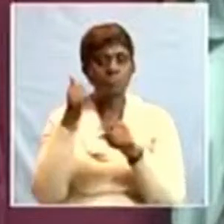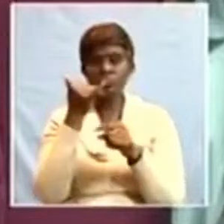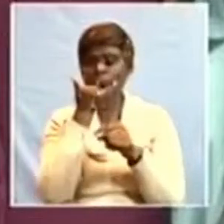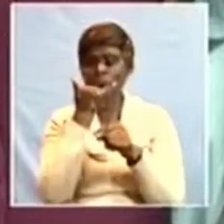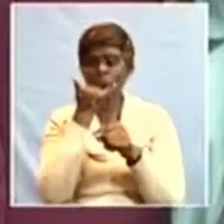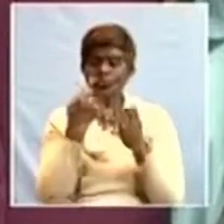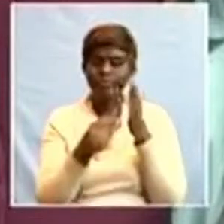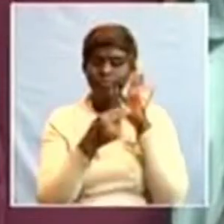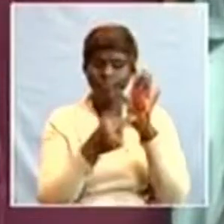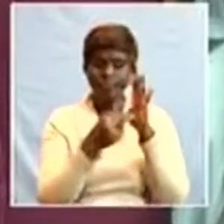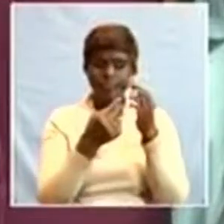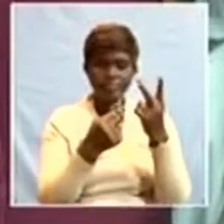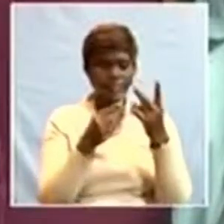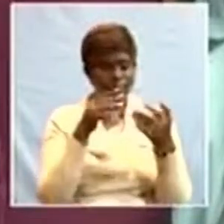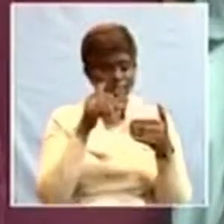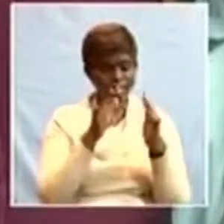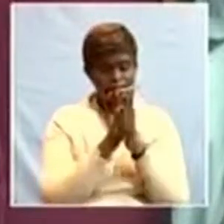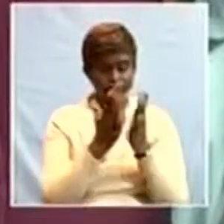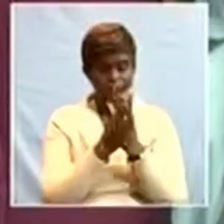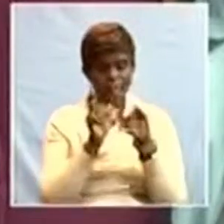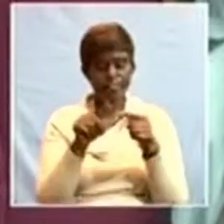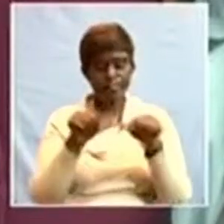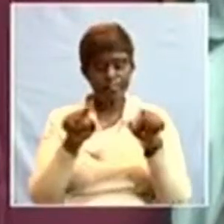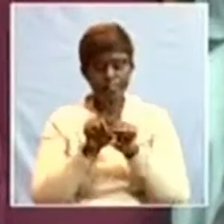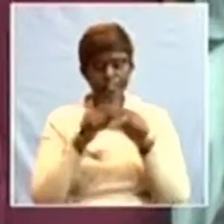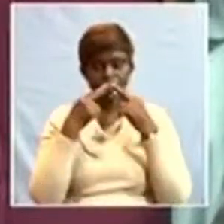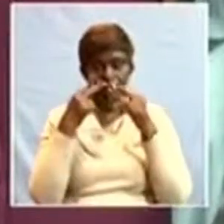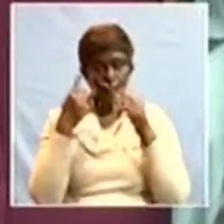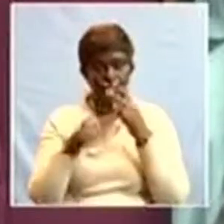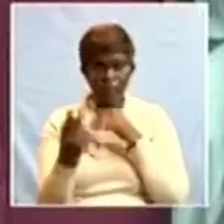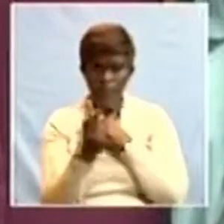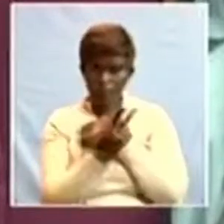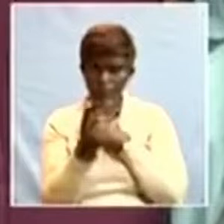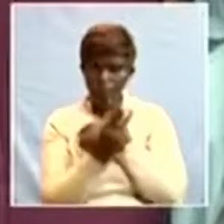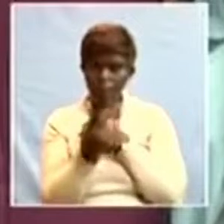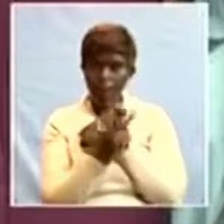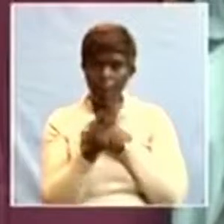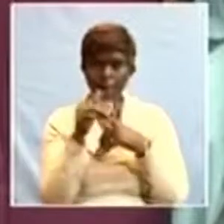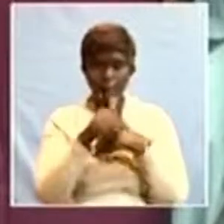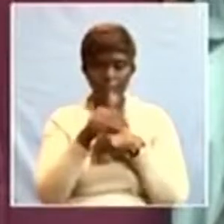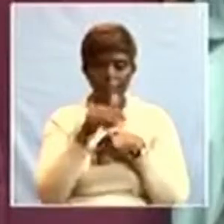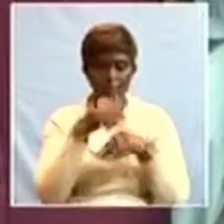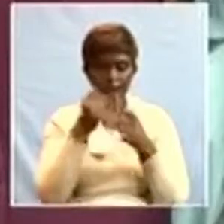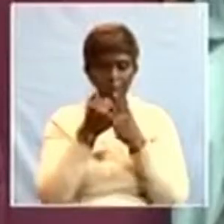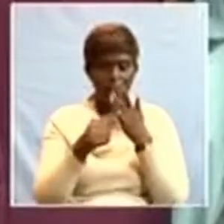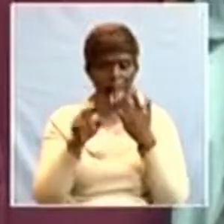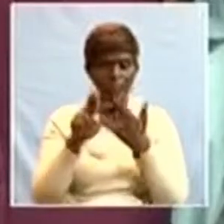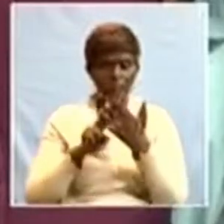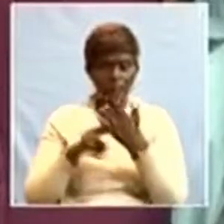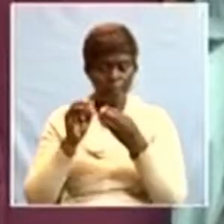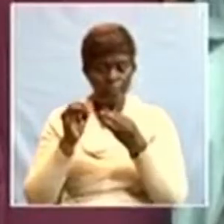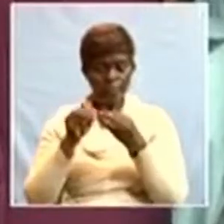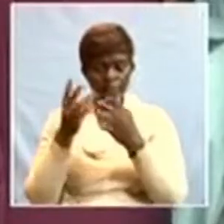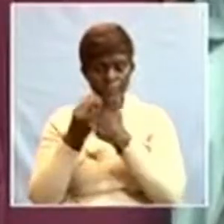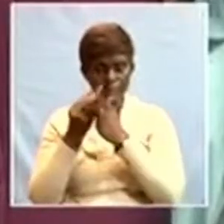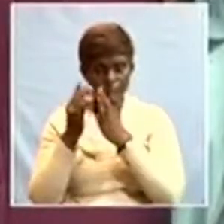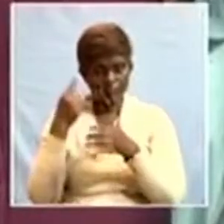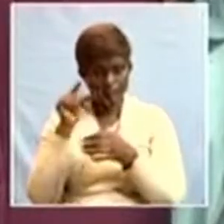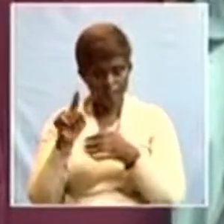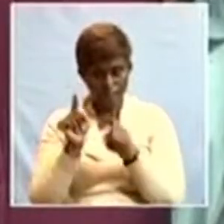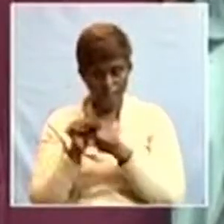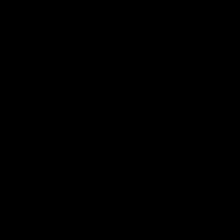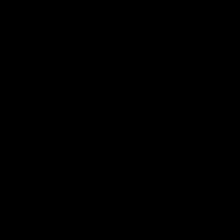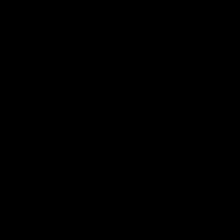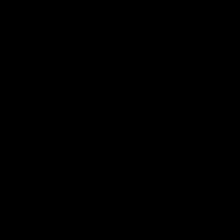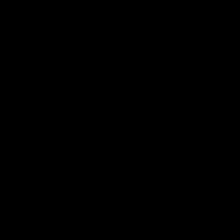to avail 2 registers to the auditors. And as a result, those two registers were then reported as unaccounted for. And those